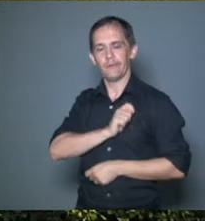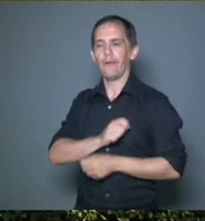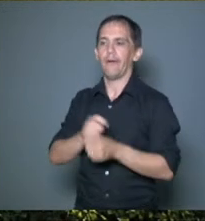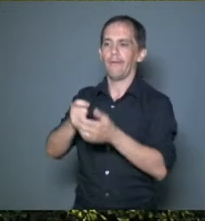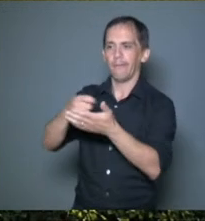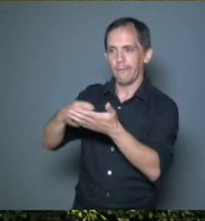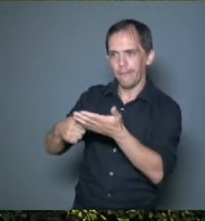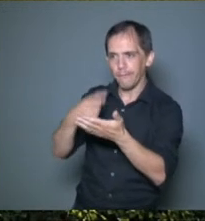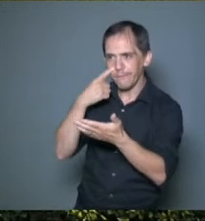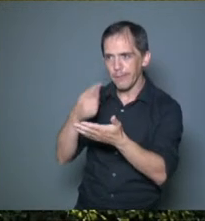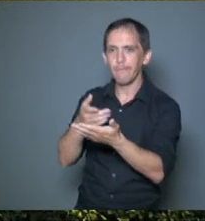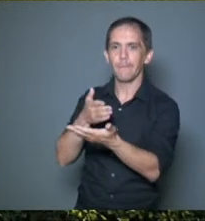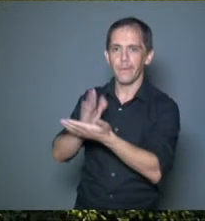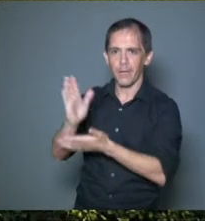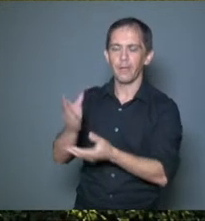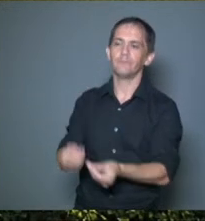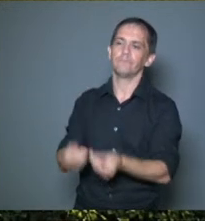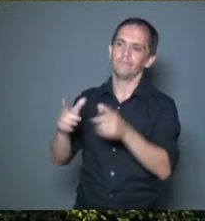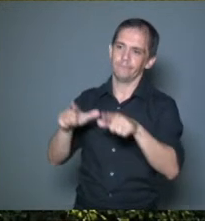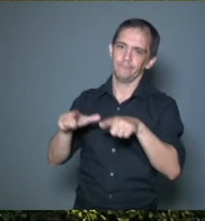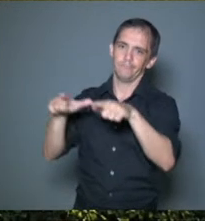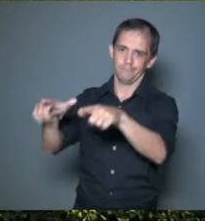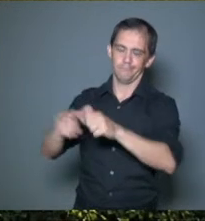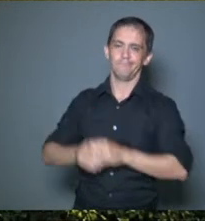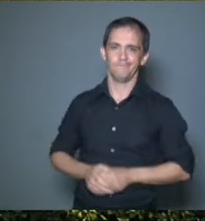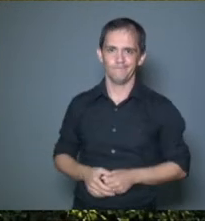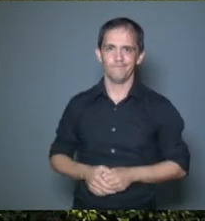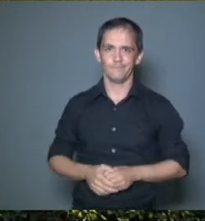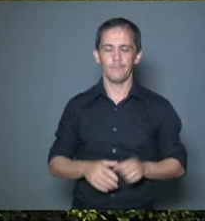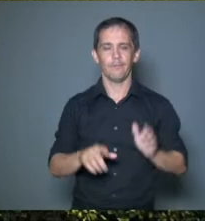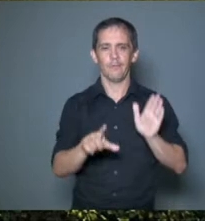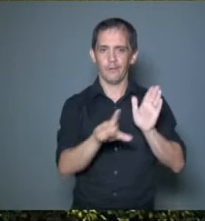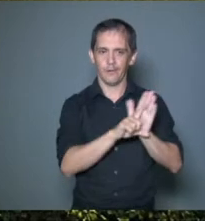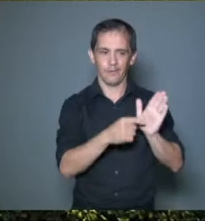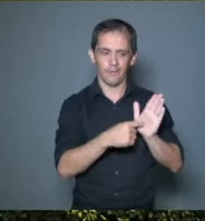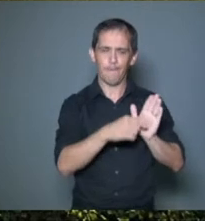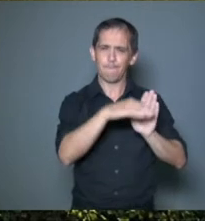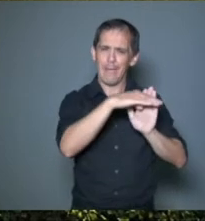all of that is third-party certified in the company. So